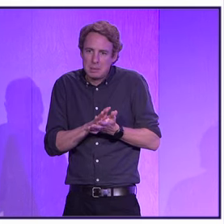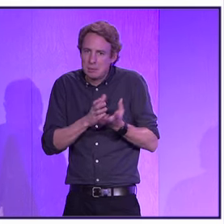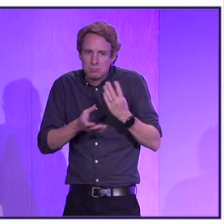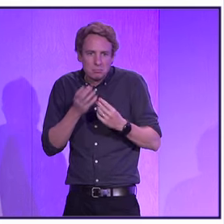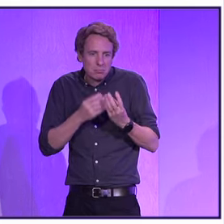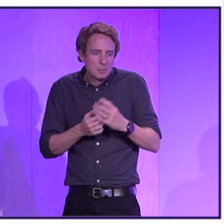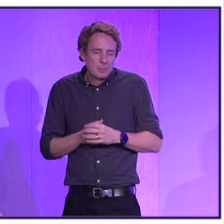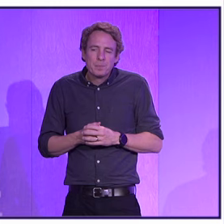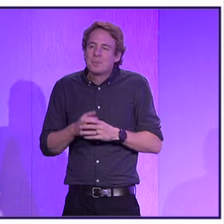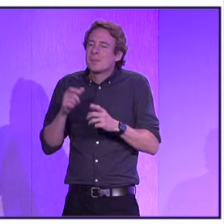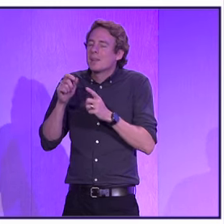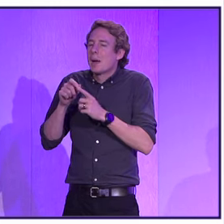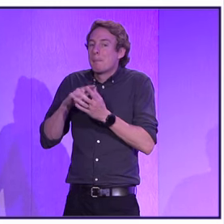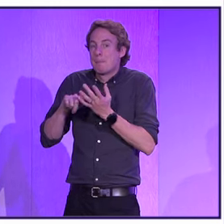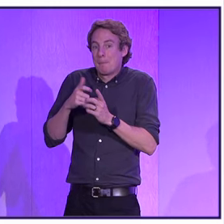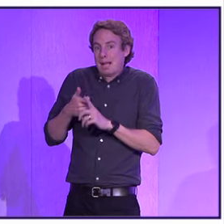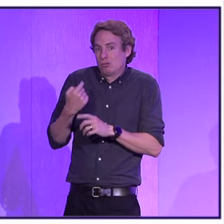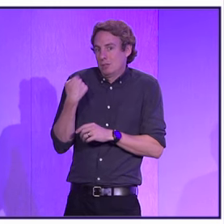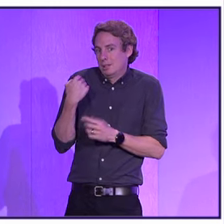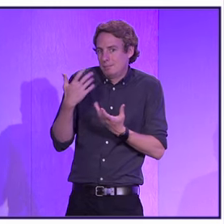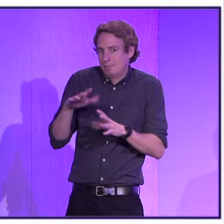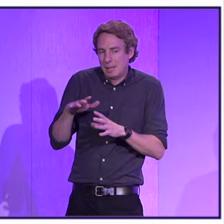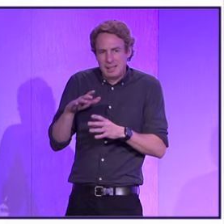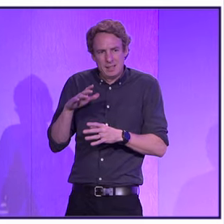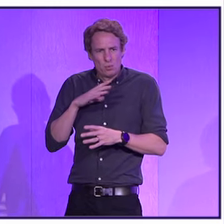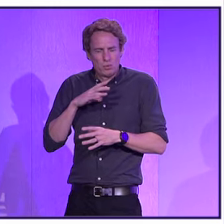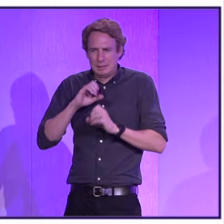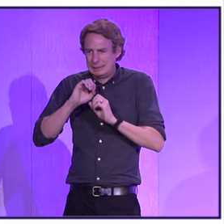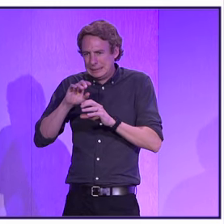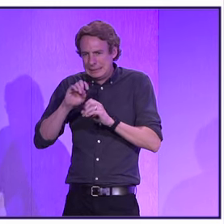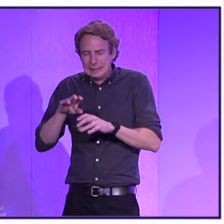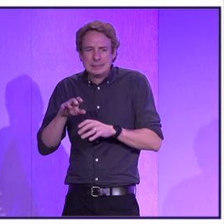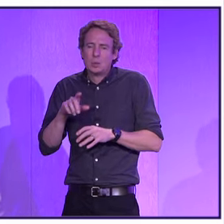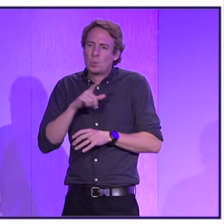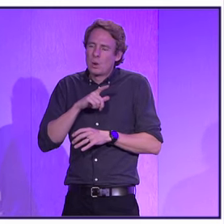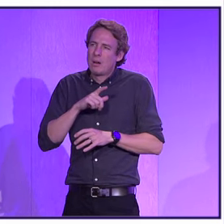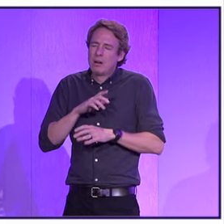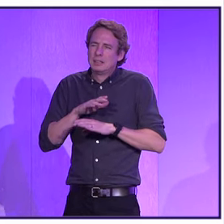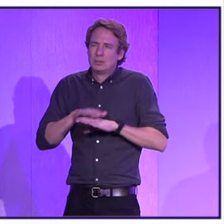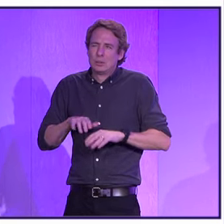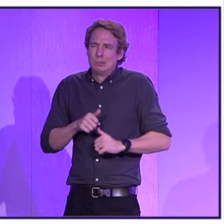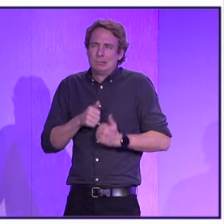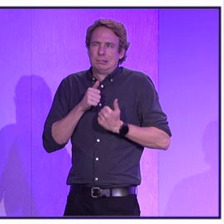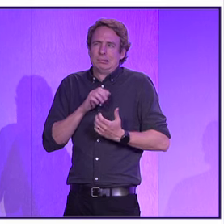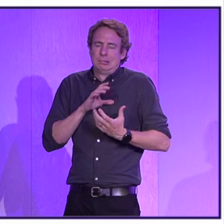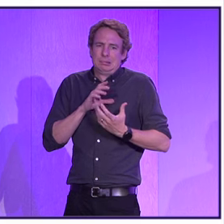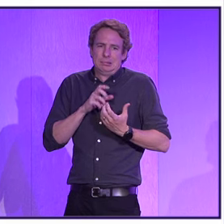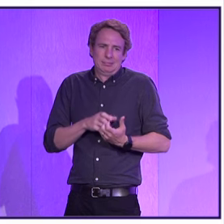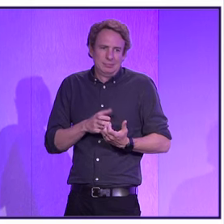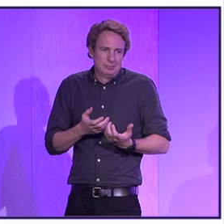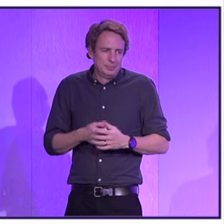And as I said, I think Patrick kind of gave us some good reasons why that's not really the case. But anyway, I'll carry on.